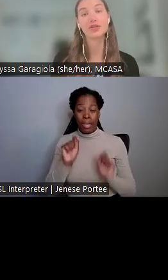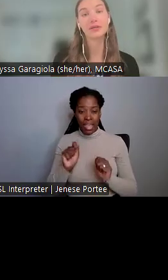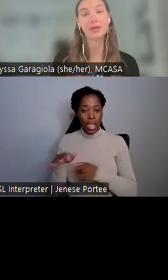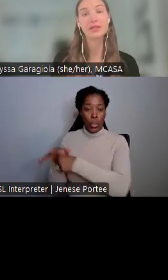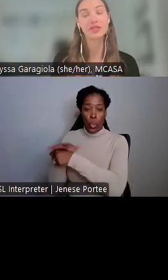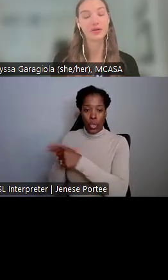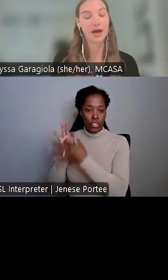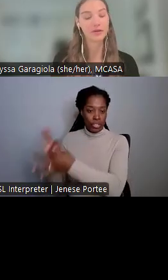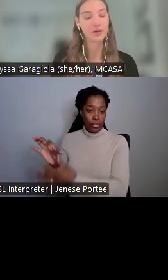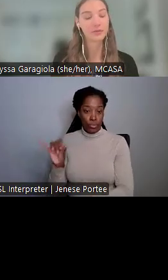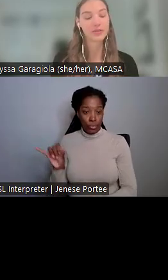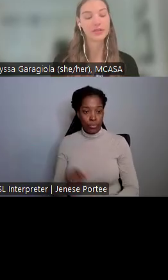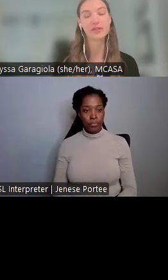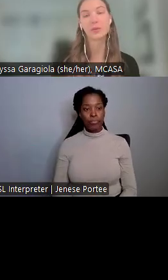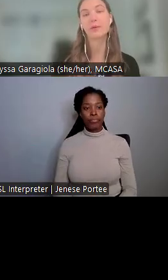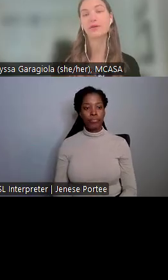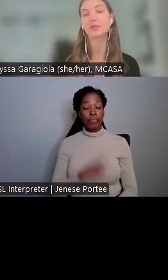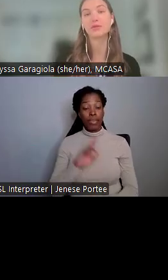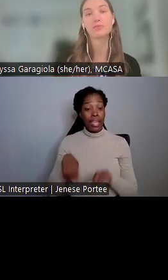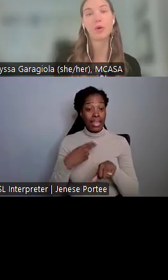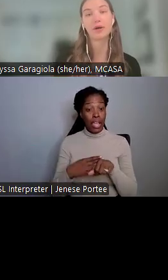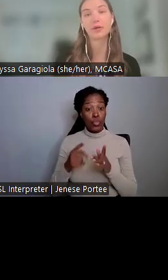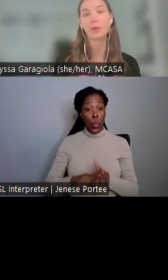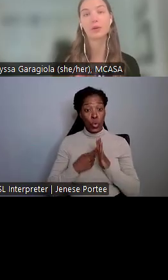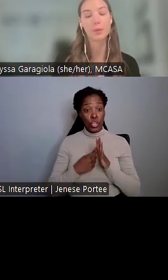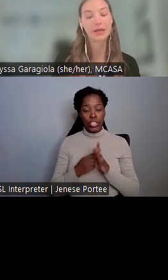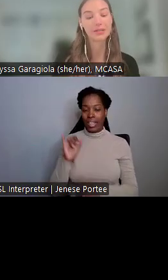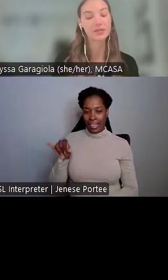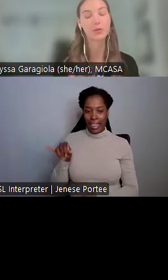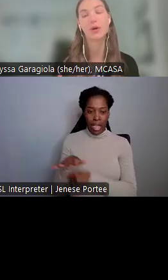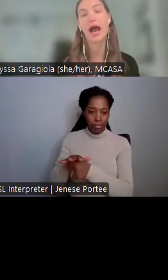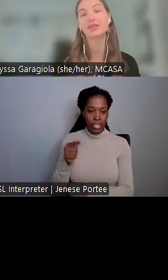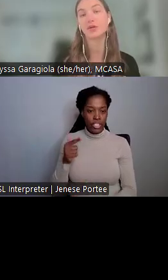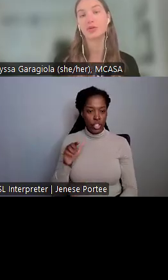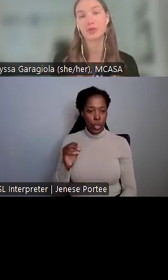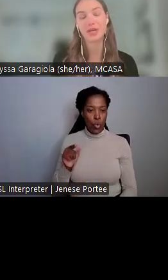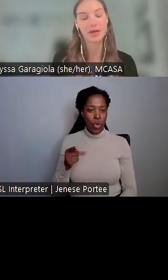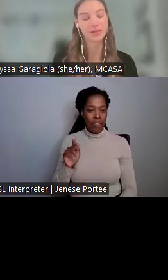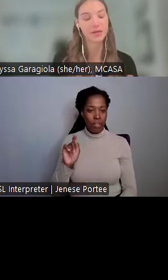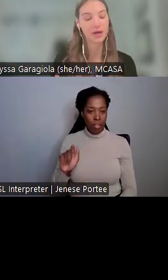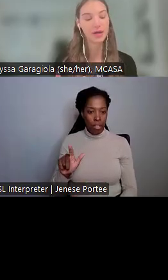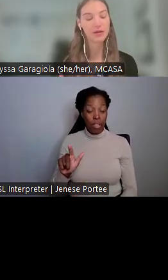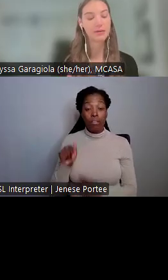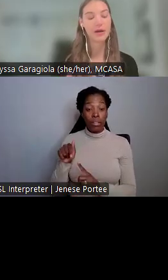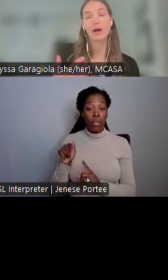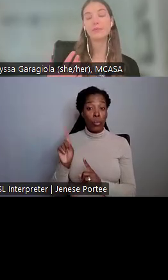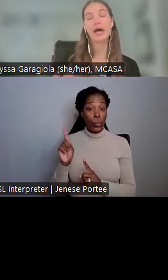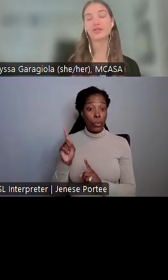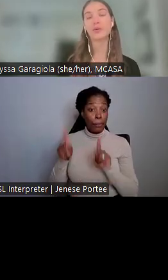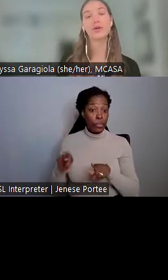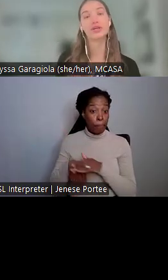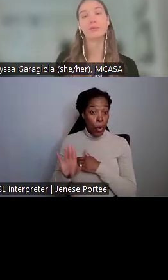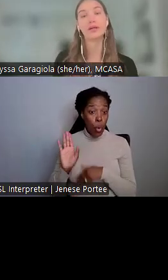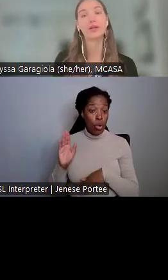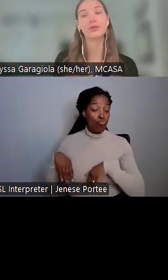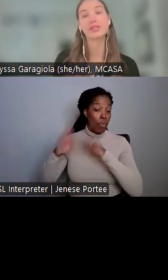National origin is geographical. So this is where a person was born or raised or has cultural ties.